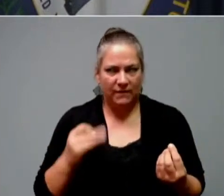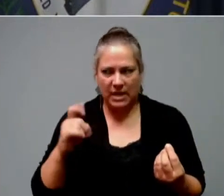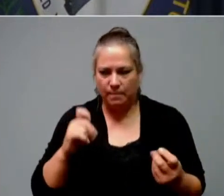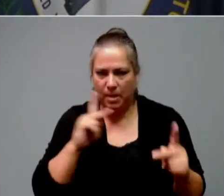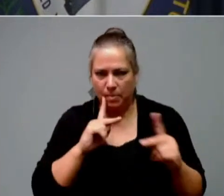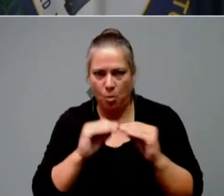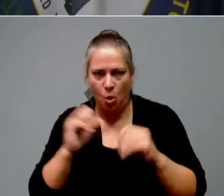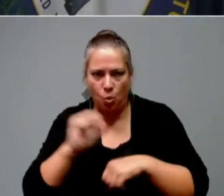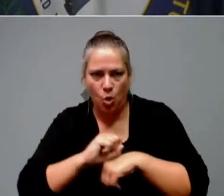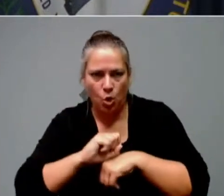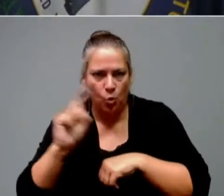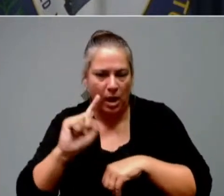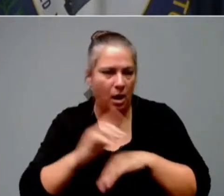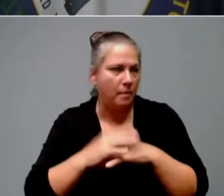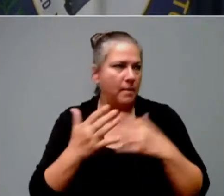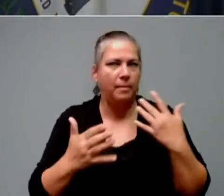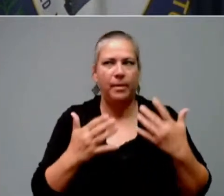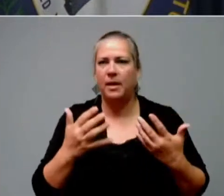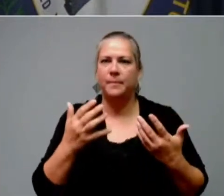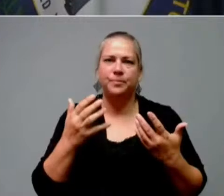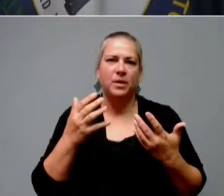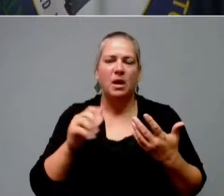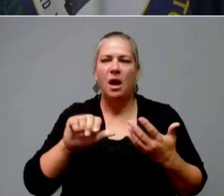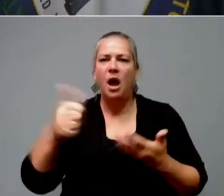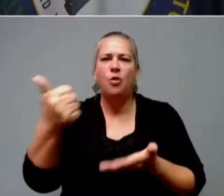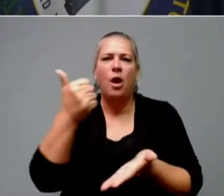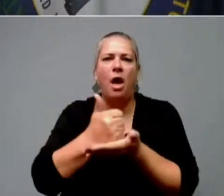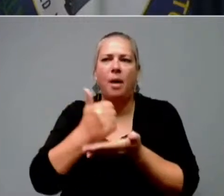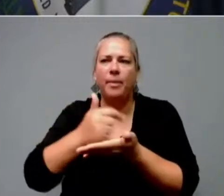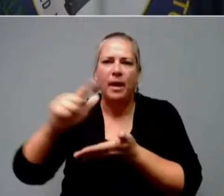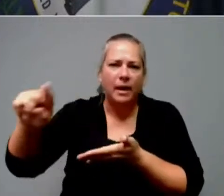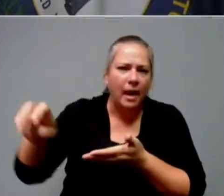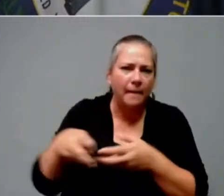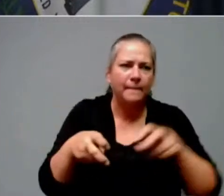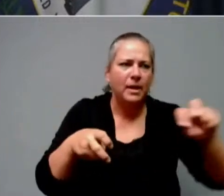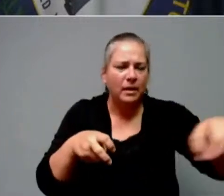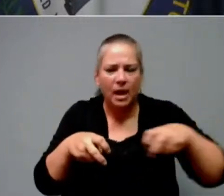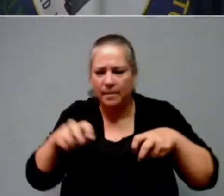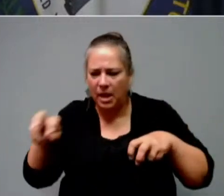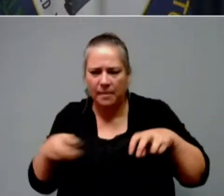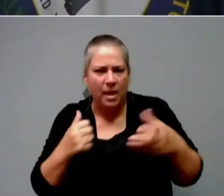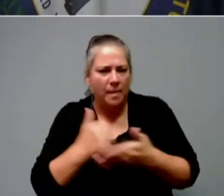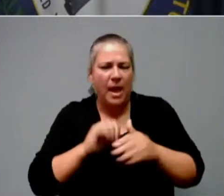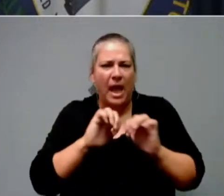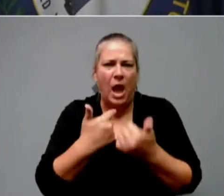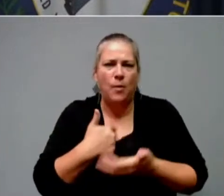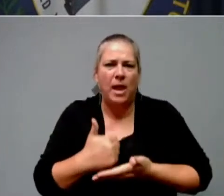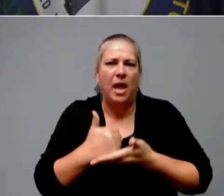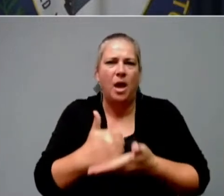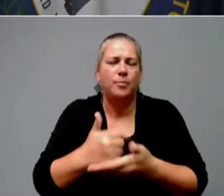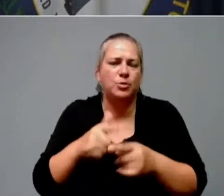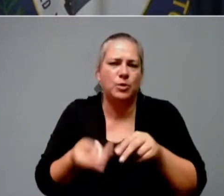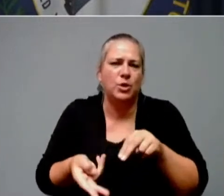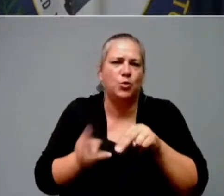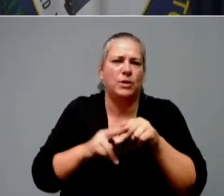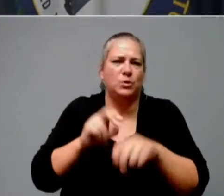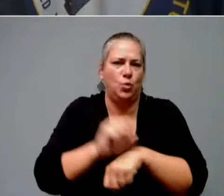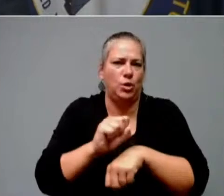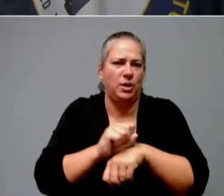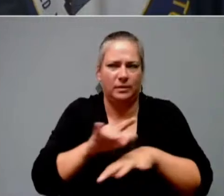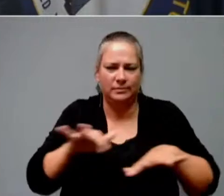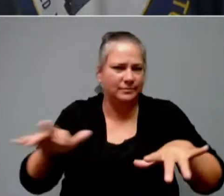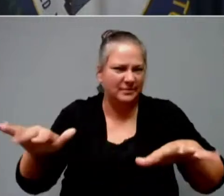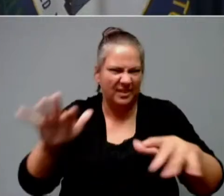the food service and other help, what can we do to help increase people's capacity? Austin?